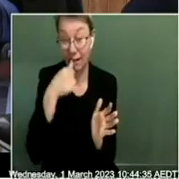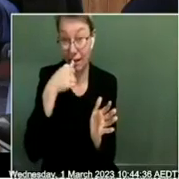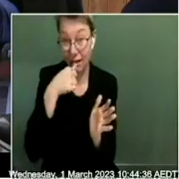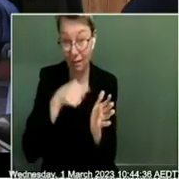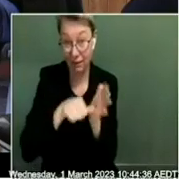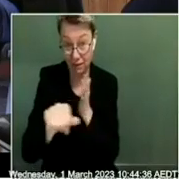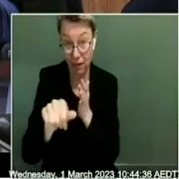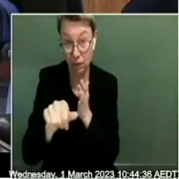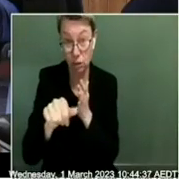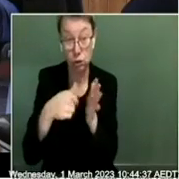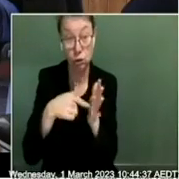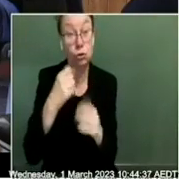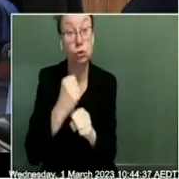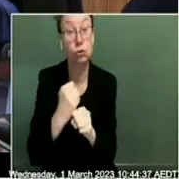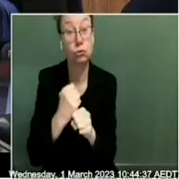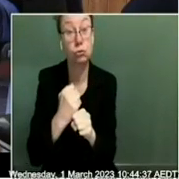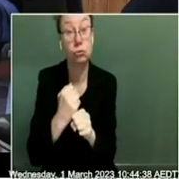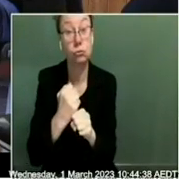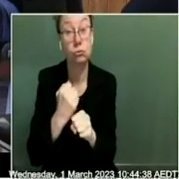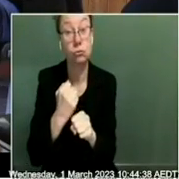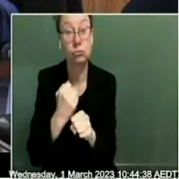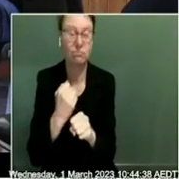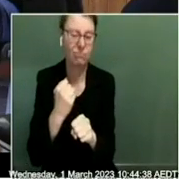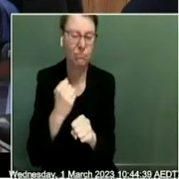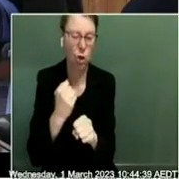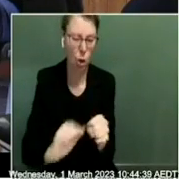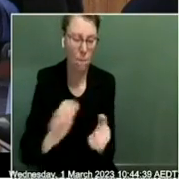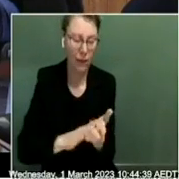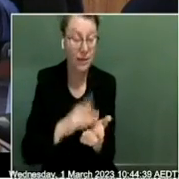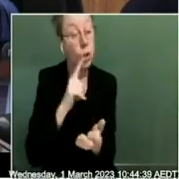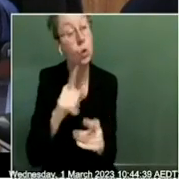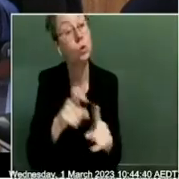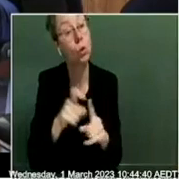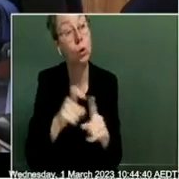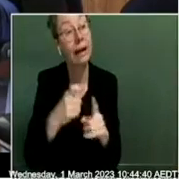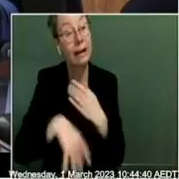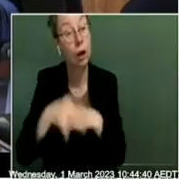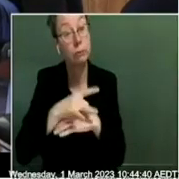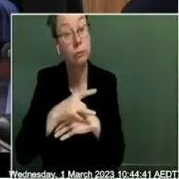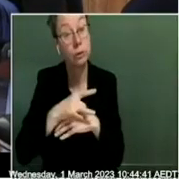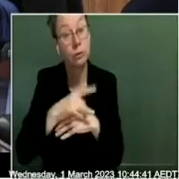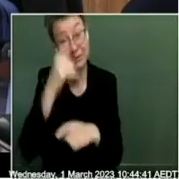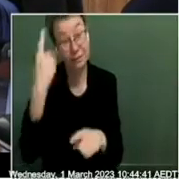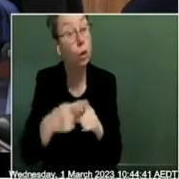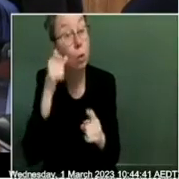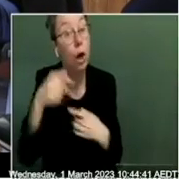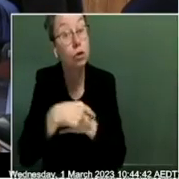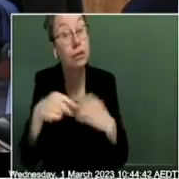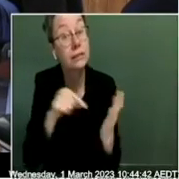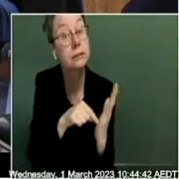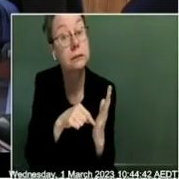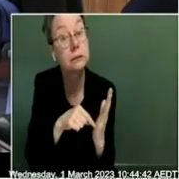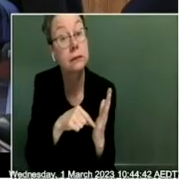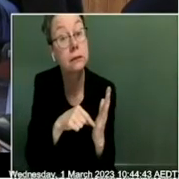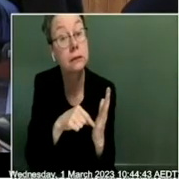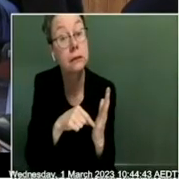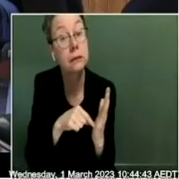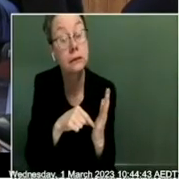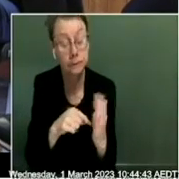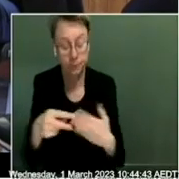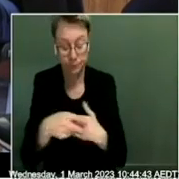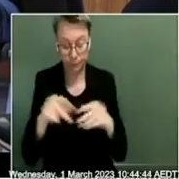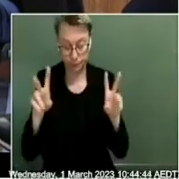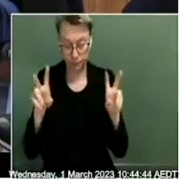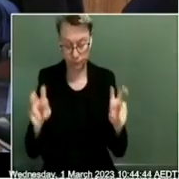in hospital. Mm. But there's also and you know what address was on that? Her address was she was living with the